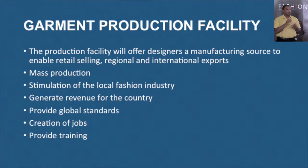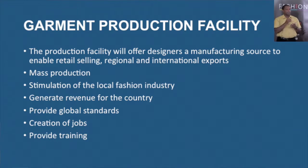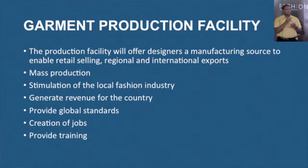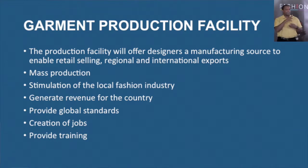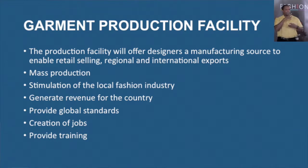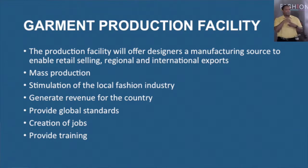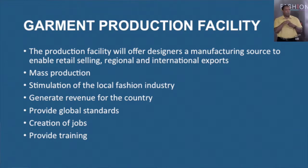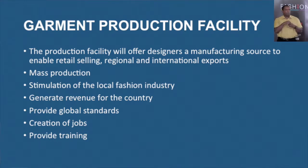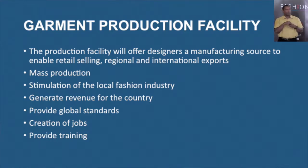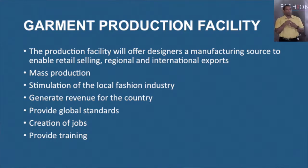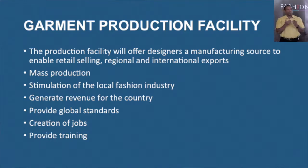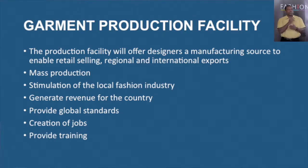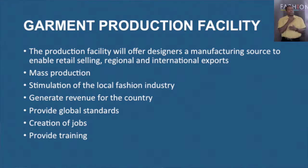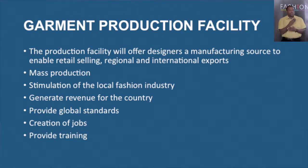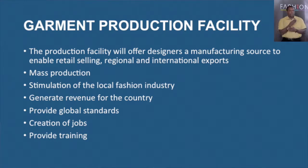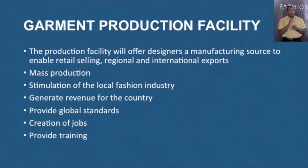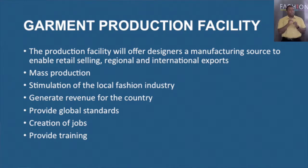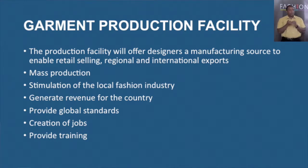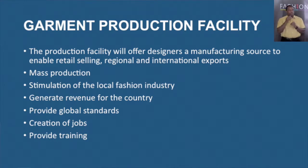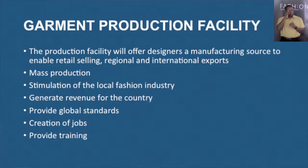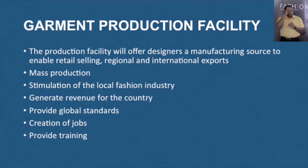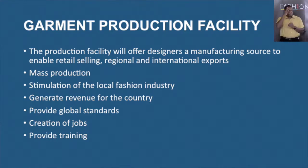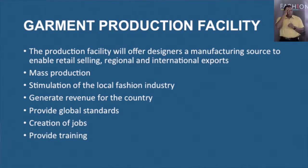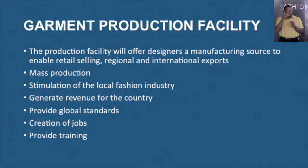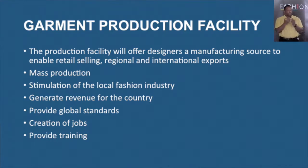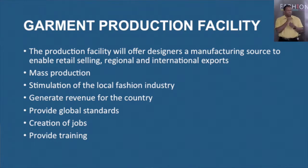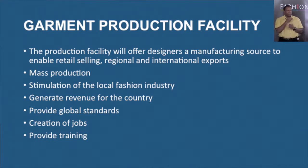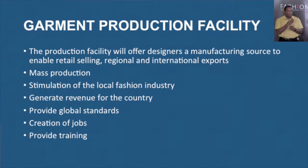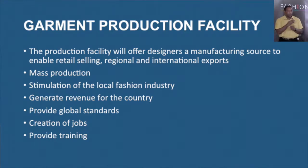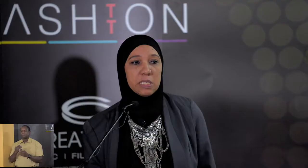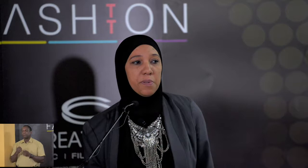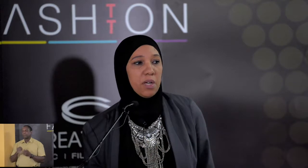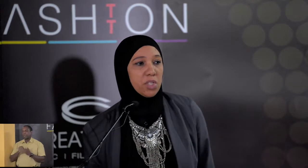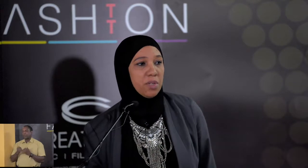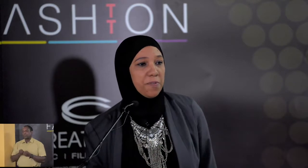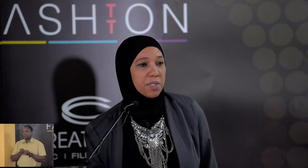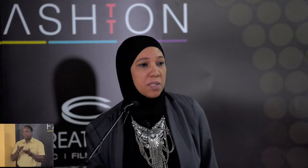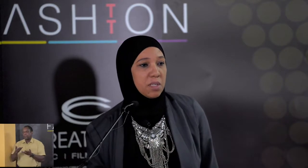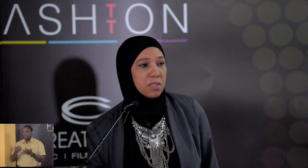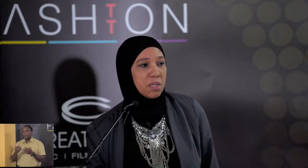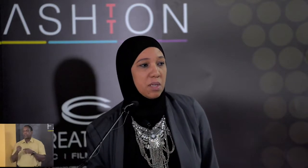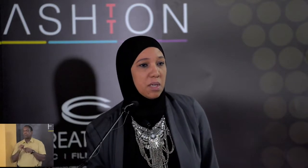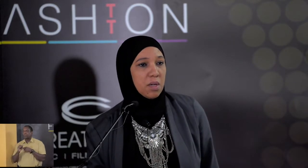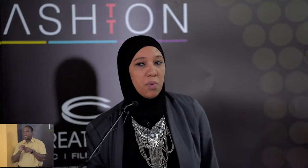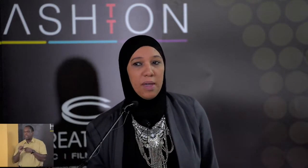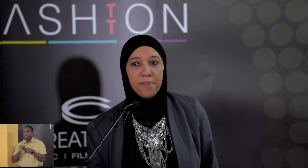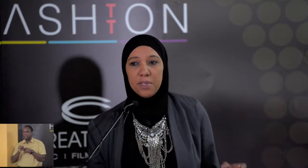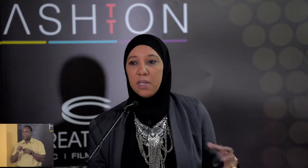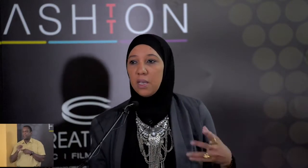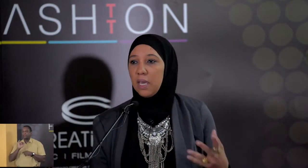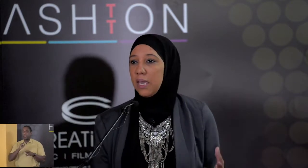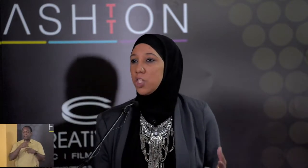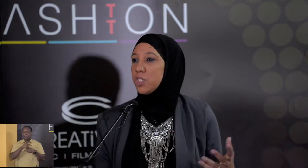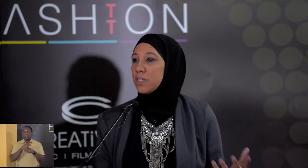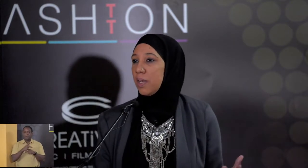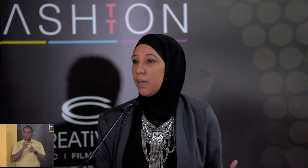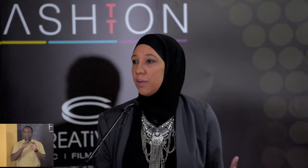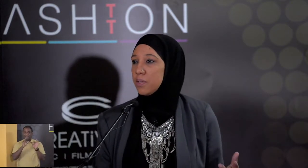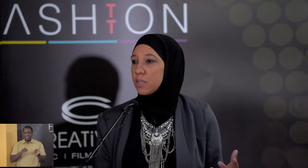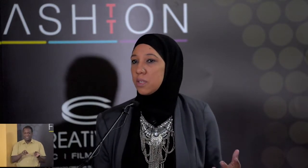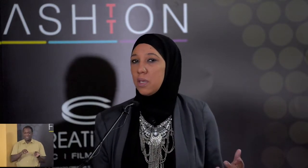And therefore, we'll also be providing training because this production facility have to